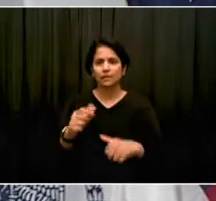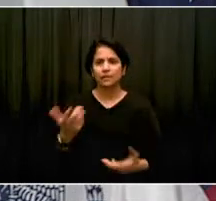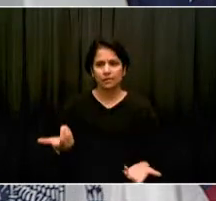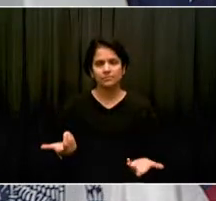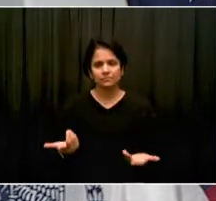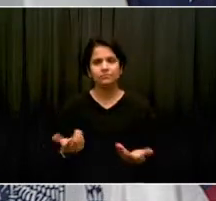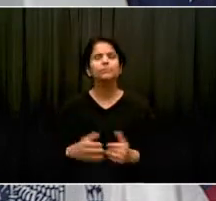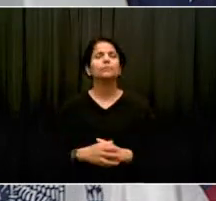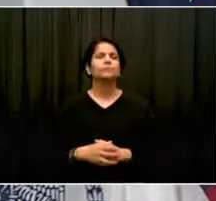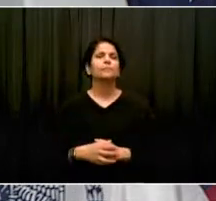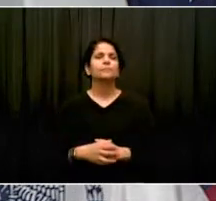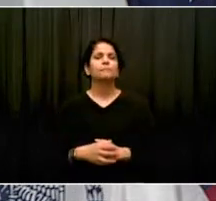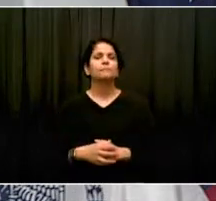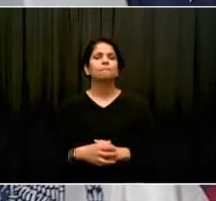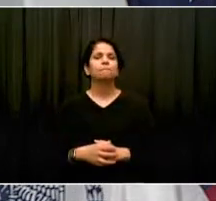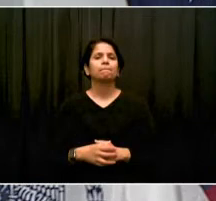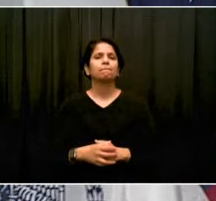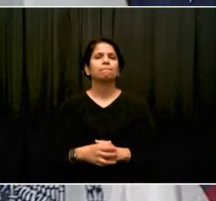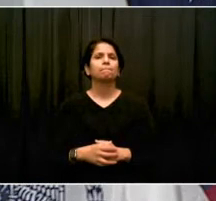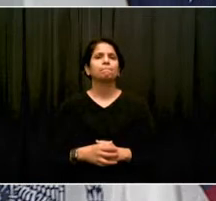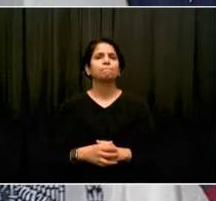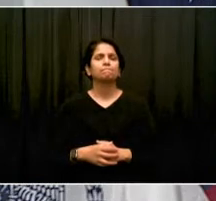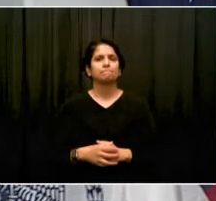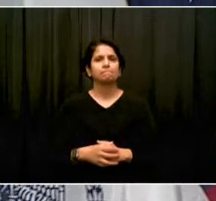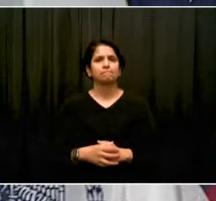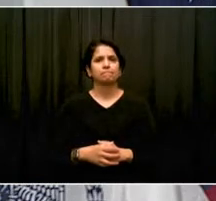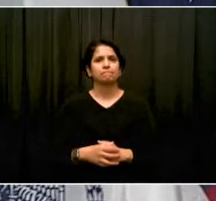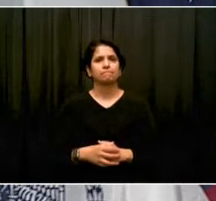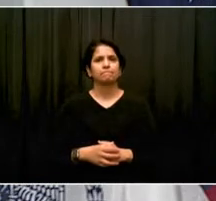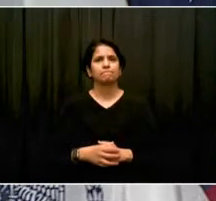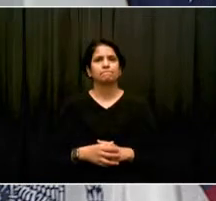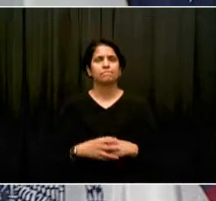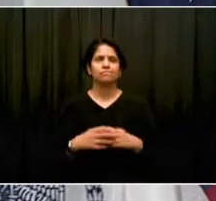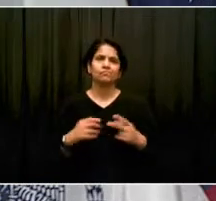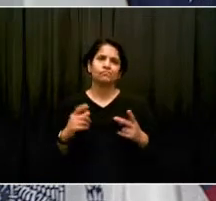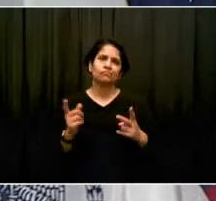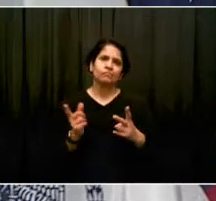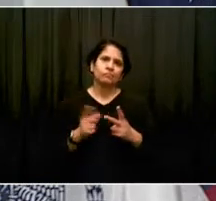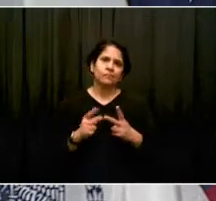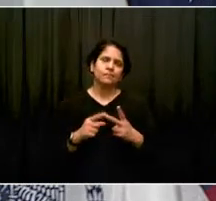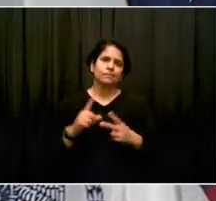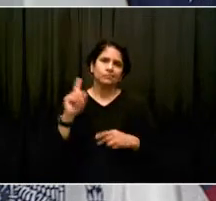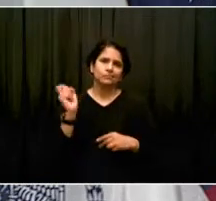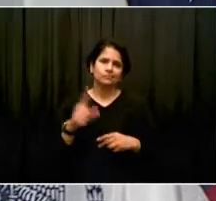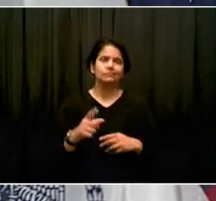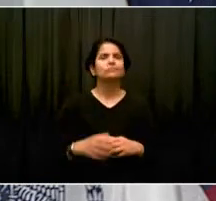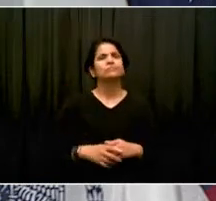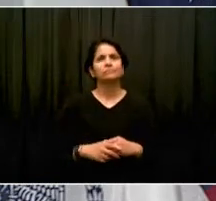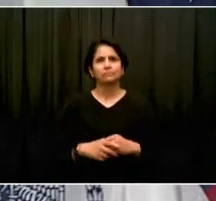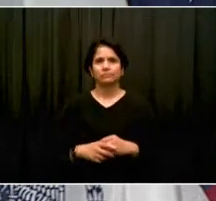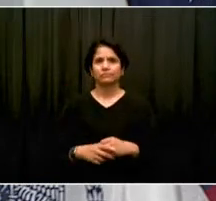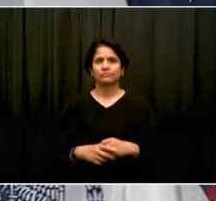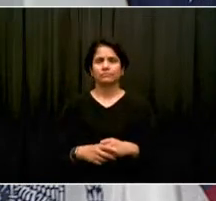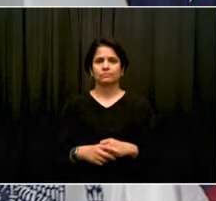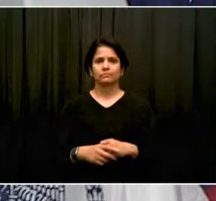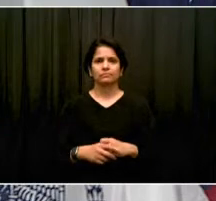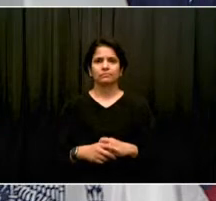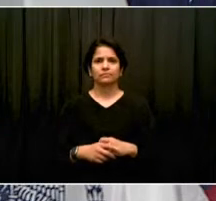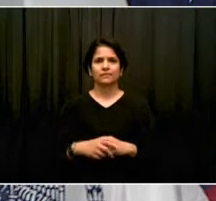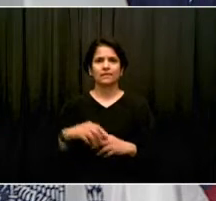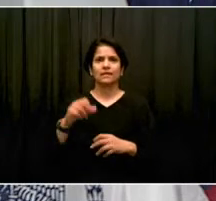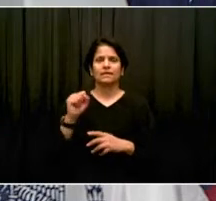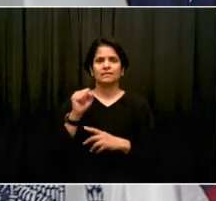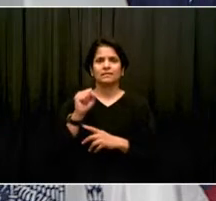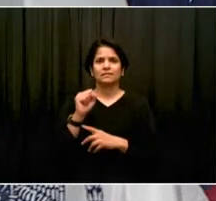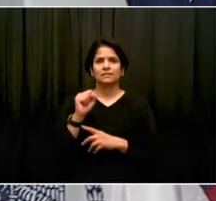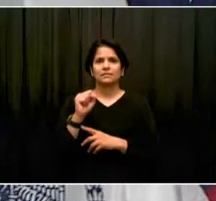Thanks. And then I also wanted to ask about these allegations against Scott Stringer. You said there should be an investigation, but as you mentioned, it's only